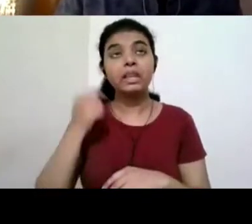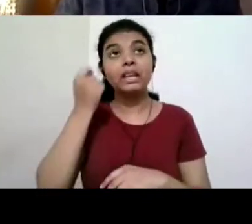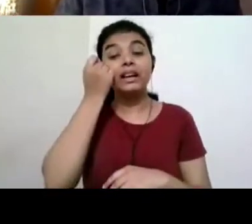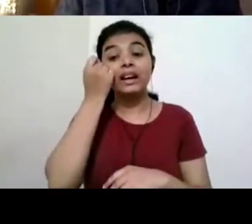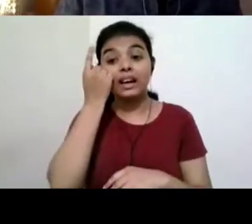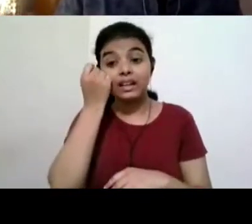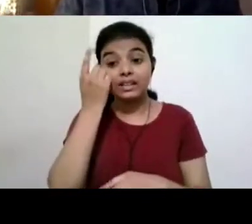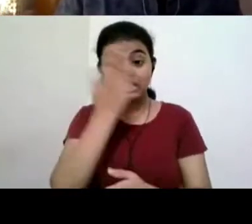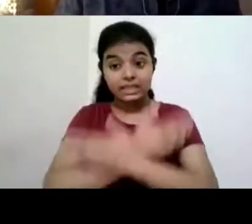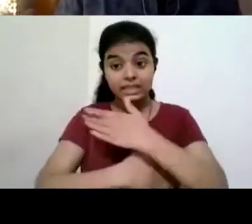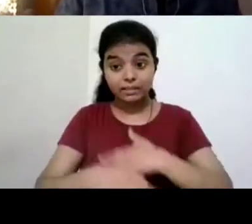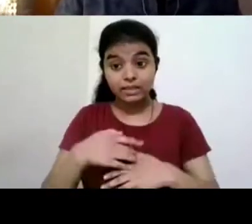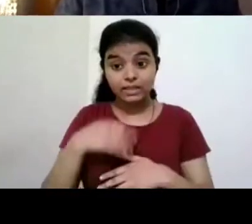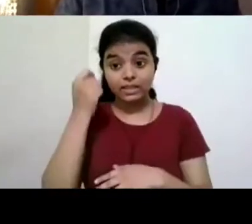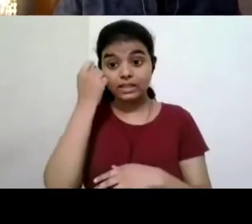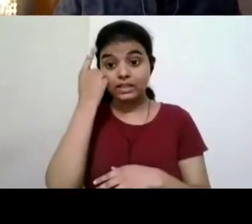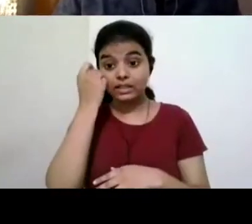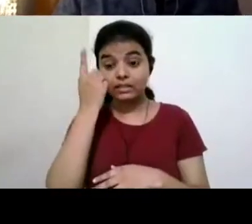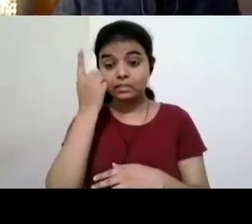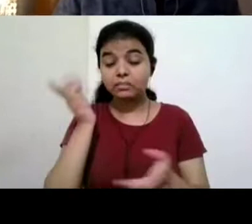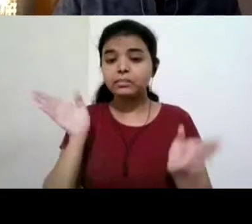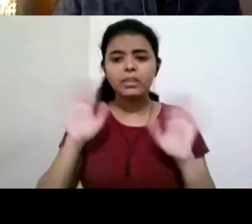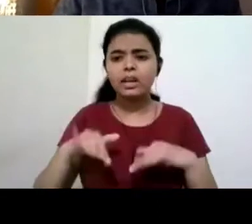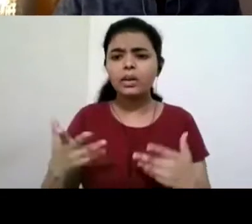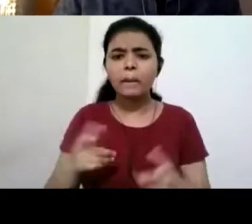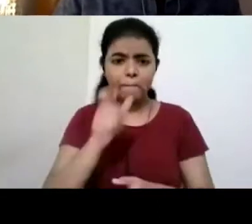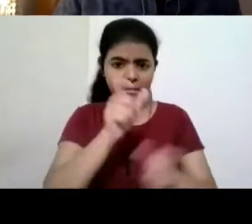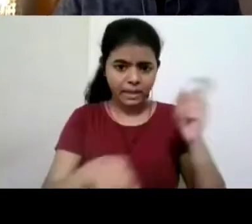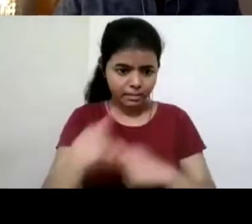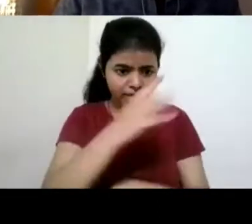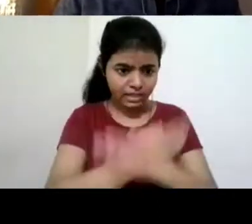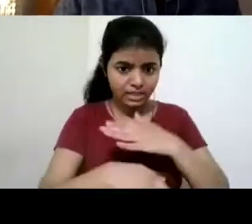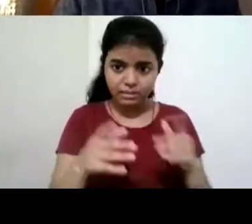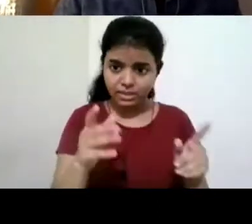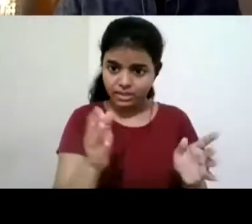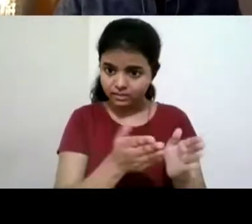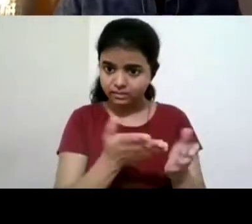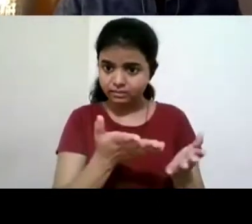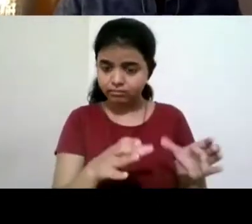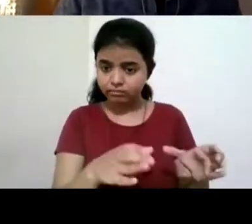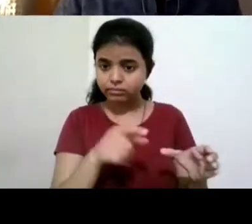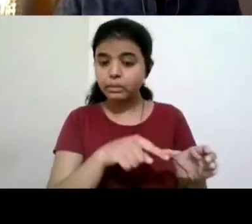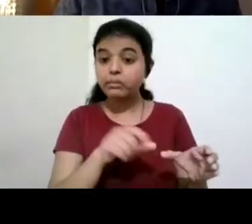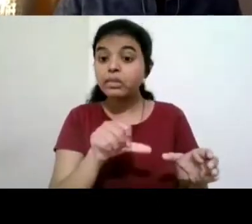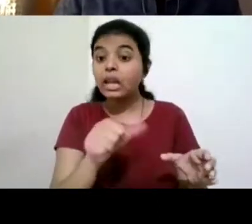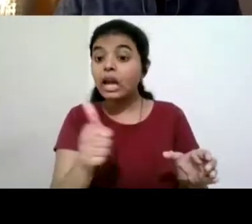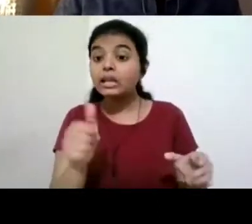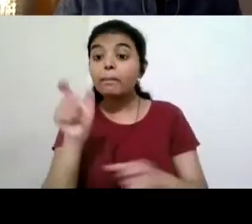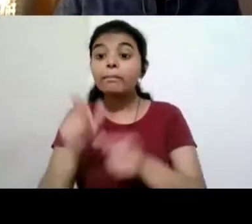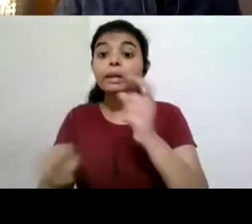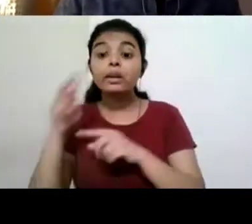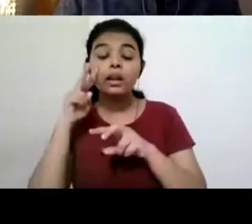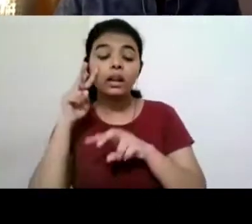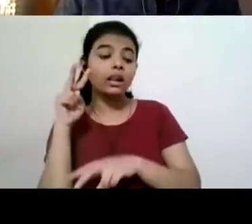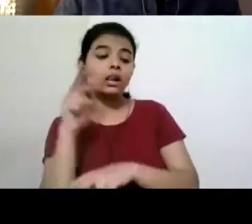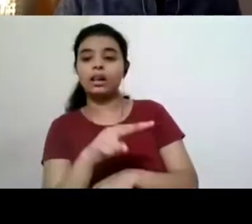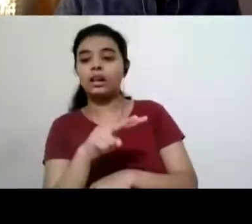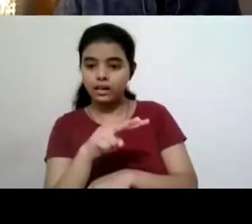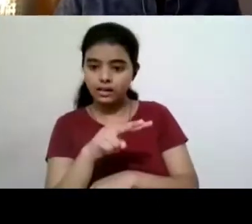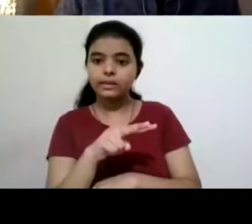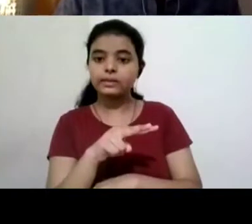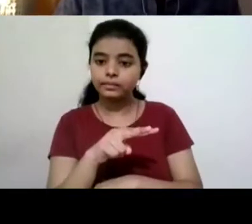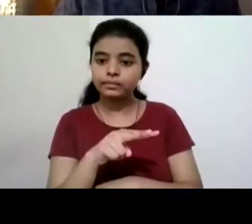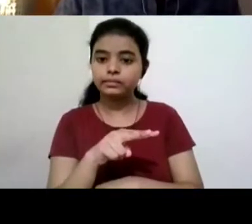of disability came in from not people with disabilities, but other people looking at them.